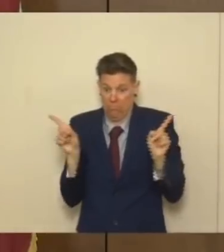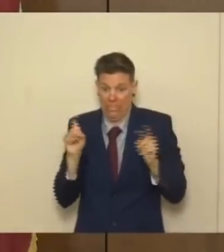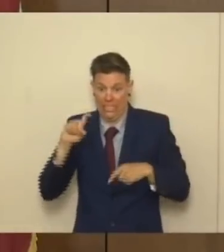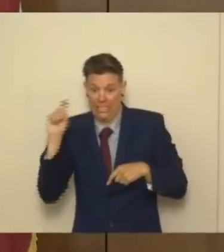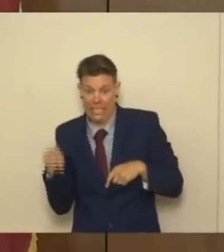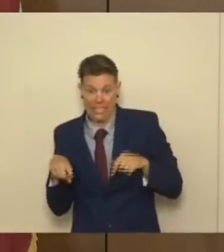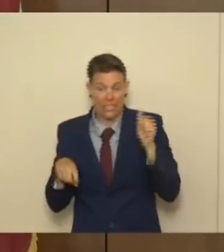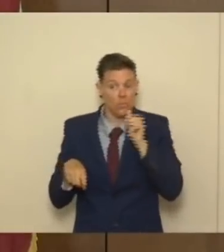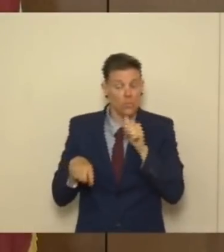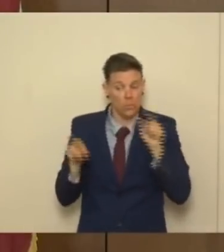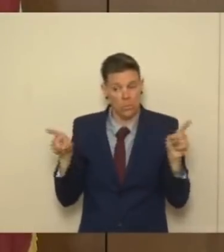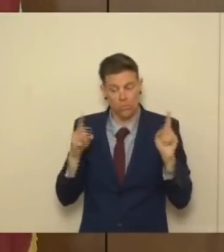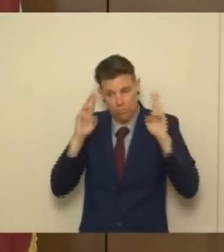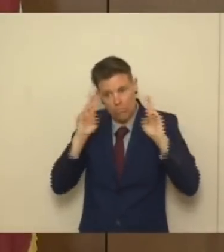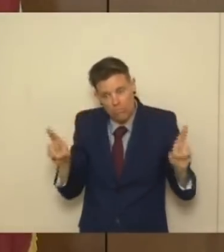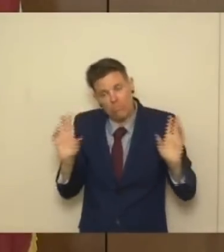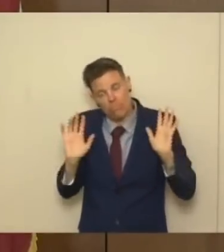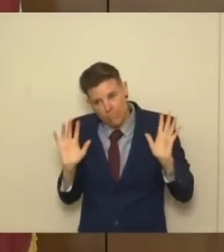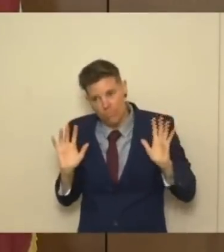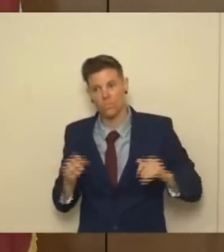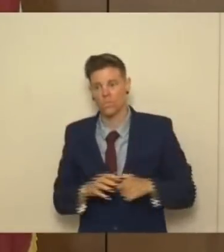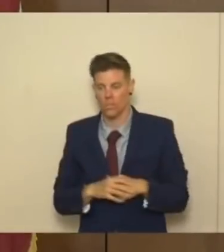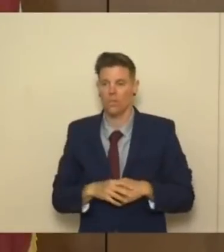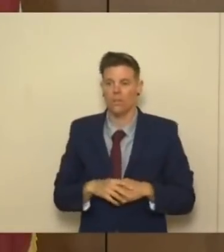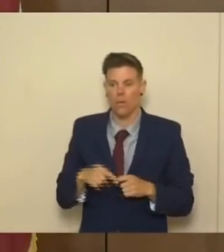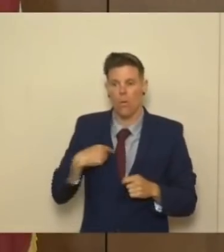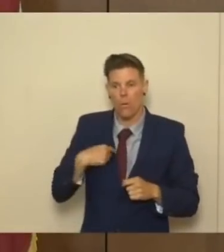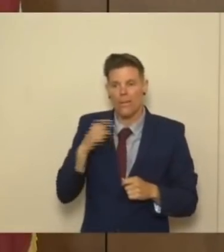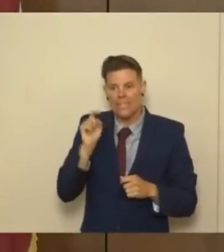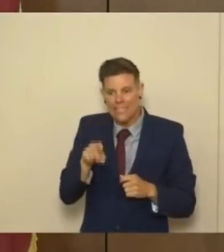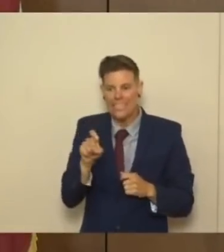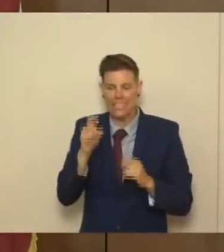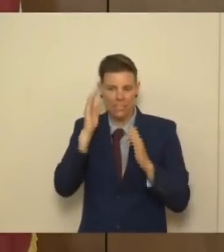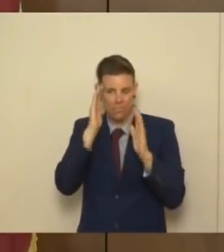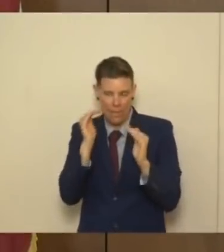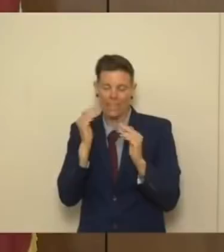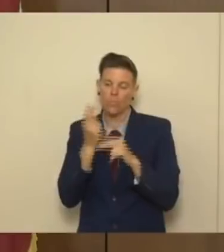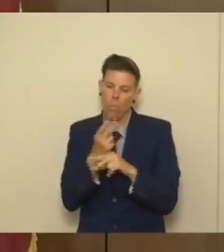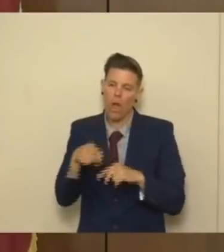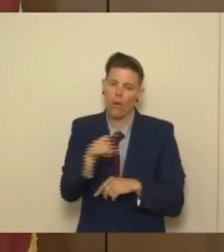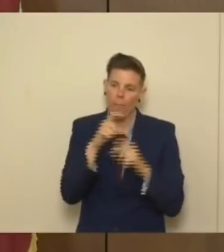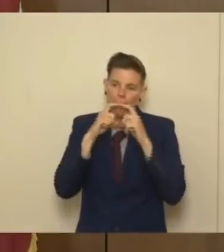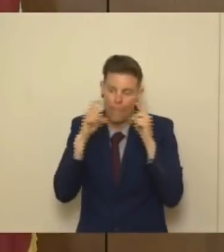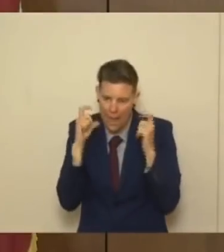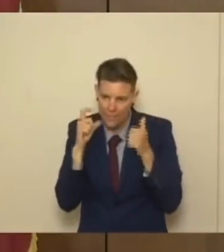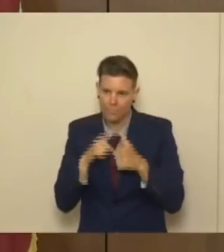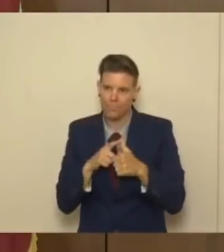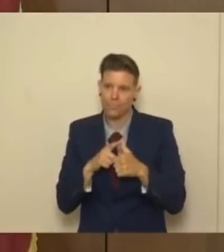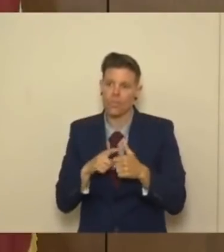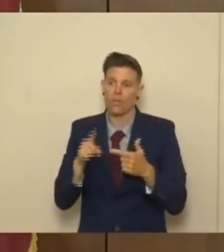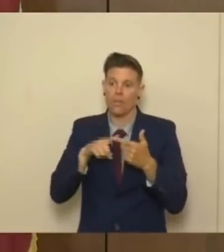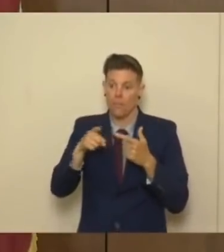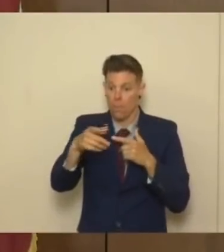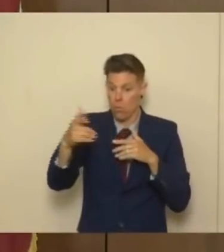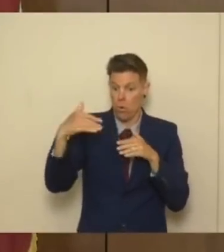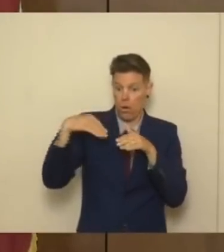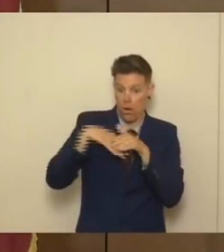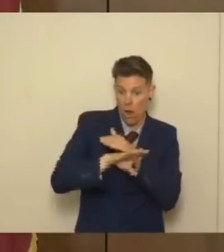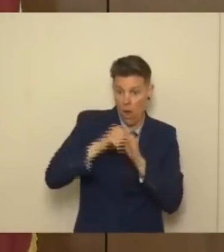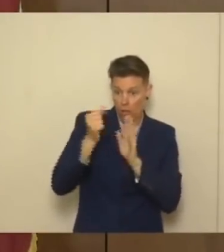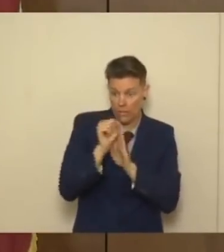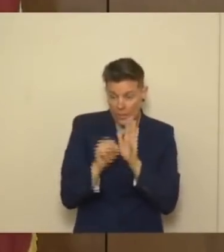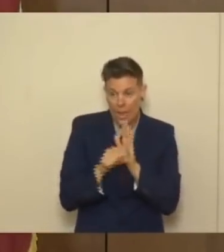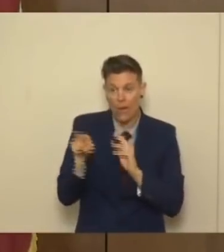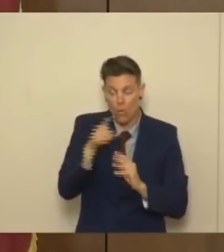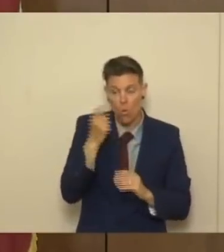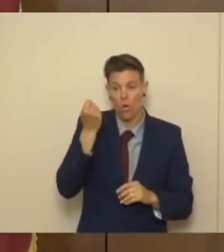We expect you to be clear that when you come to our state that you might be creating risk. We would prefer that you